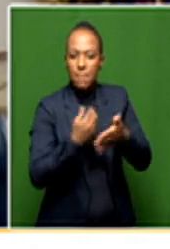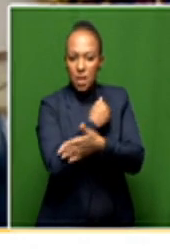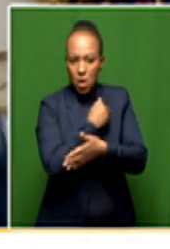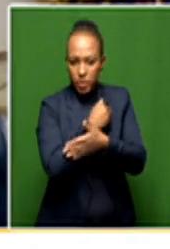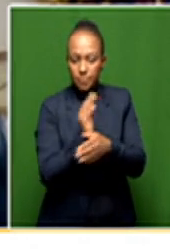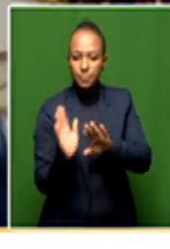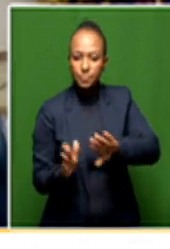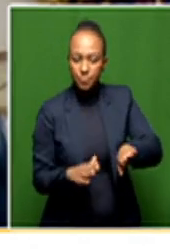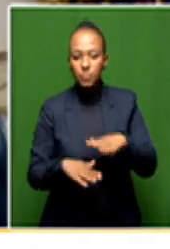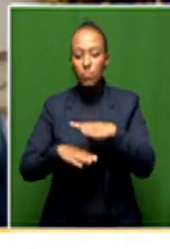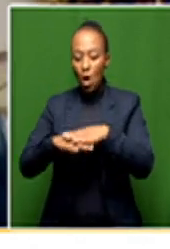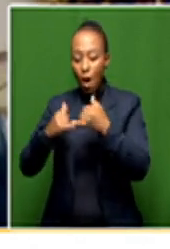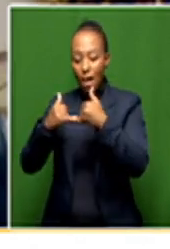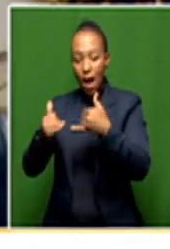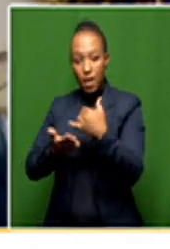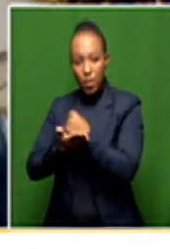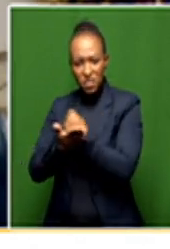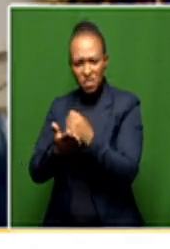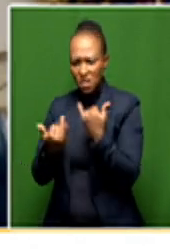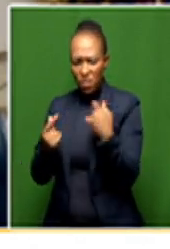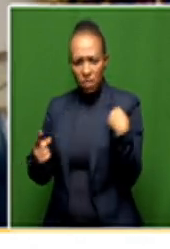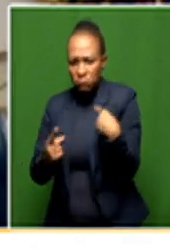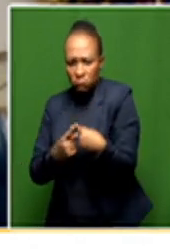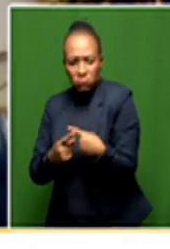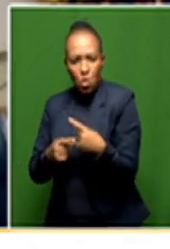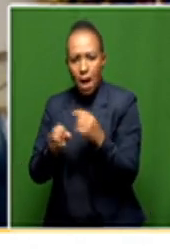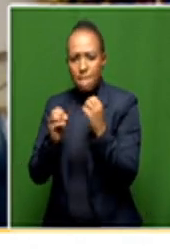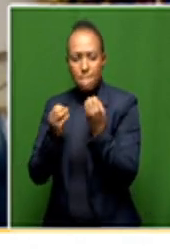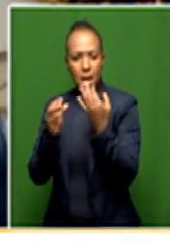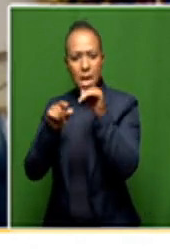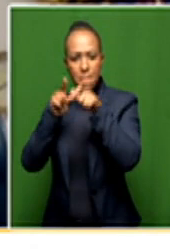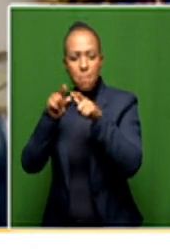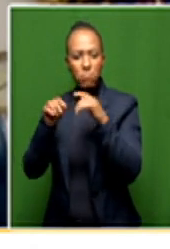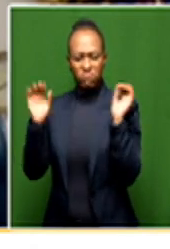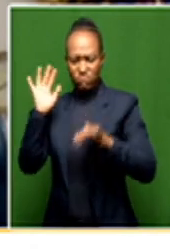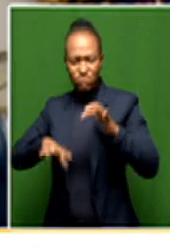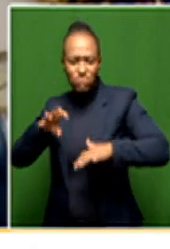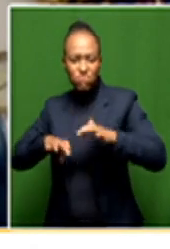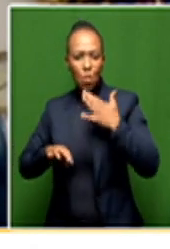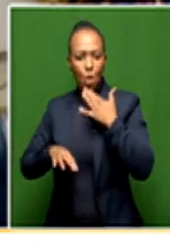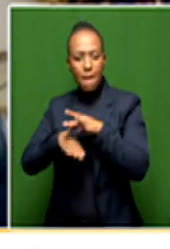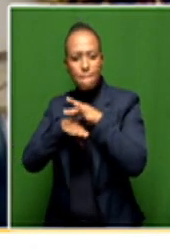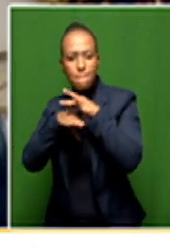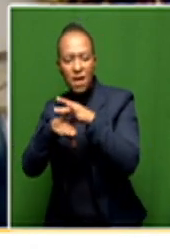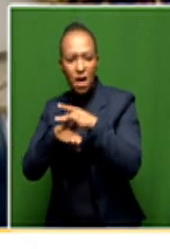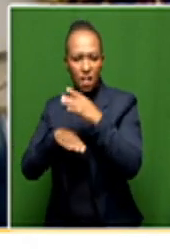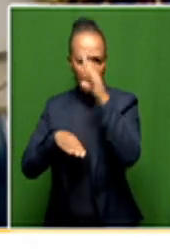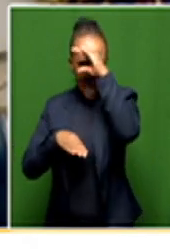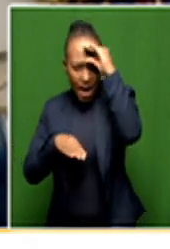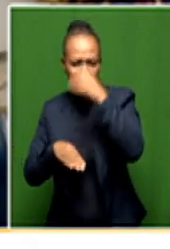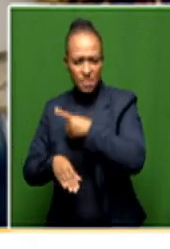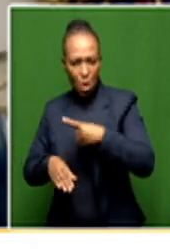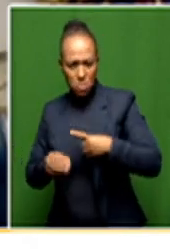registration. How's it going so far? Have you seen, I imagine, lots and lots of medical professionals that have jumped on there